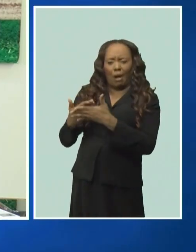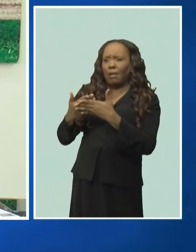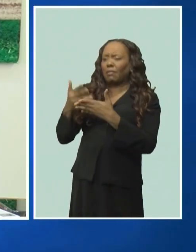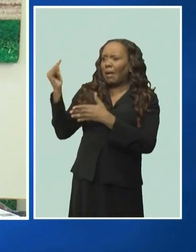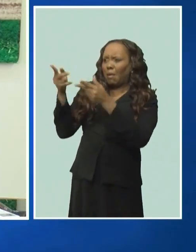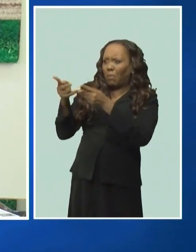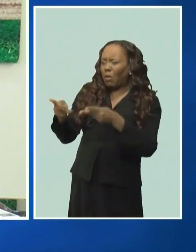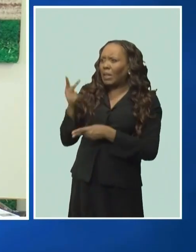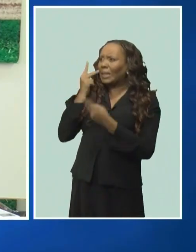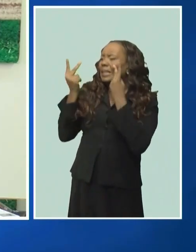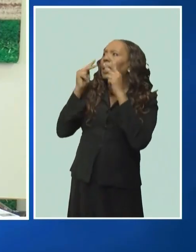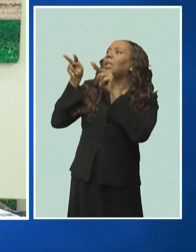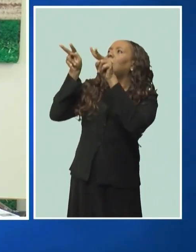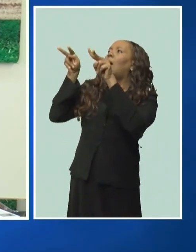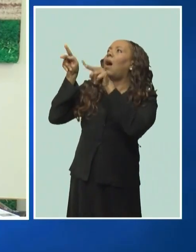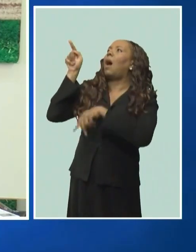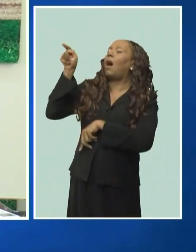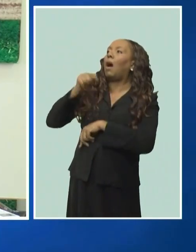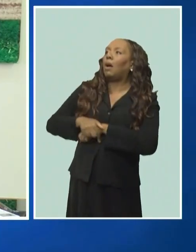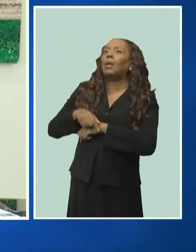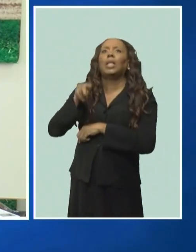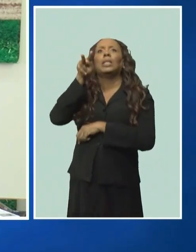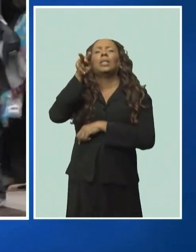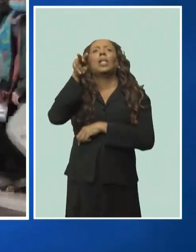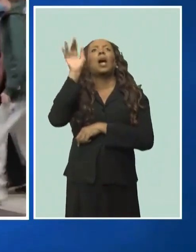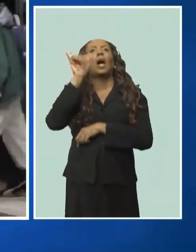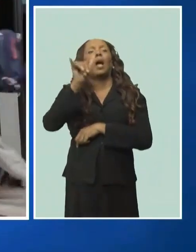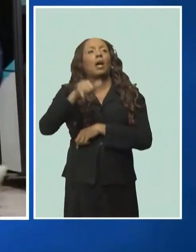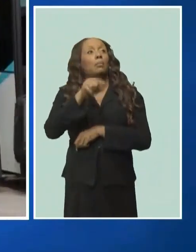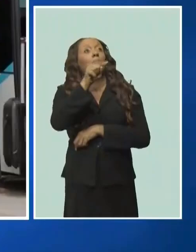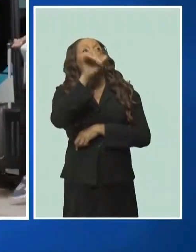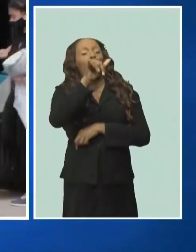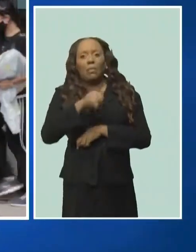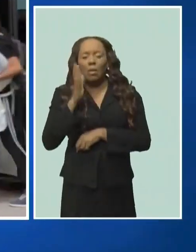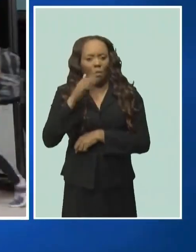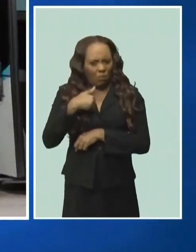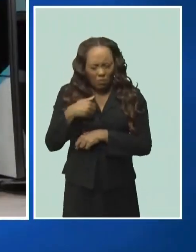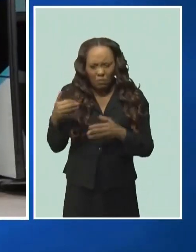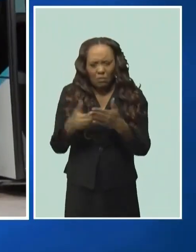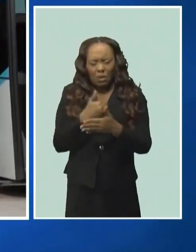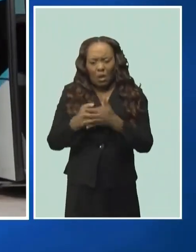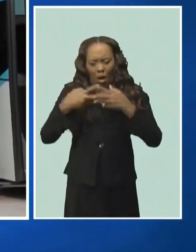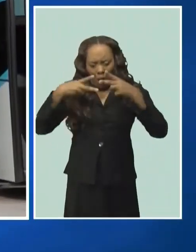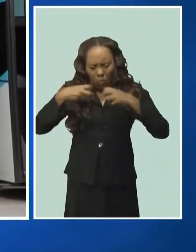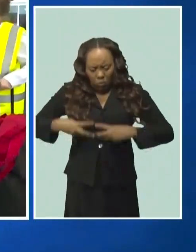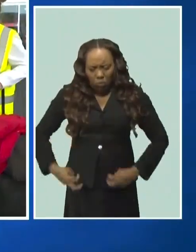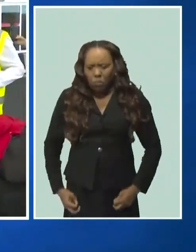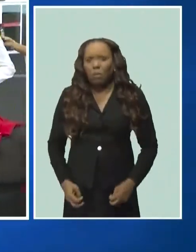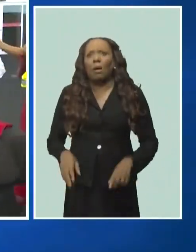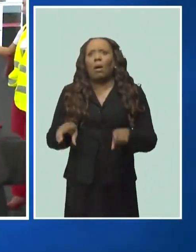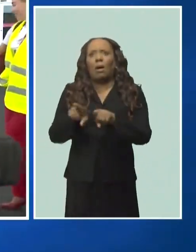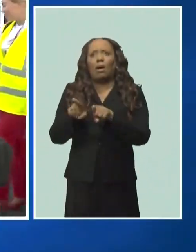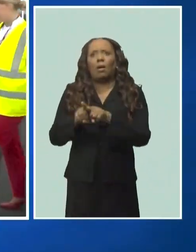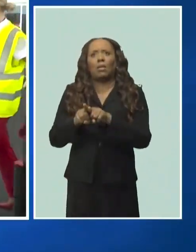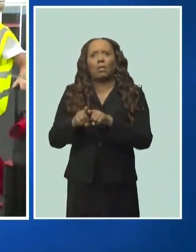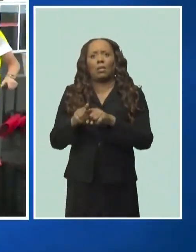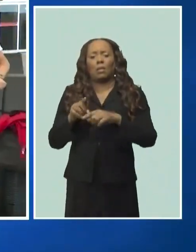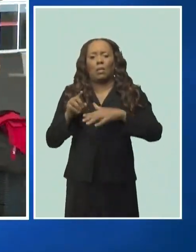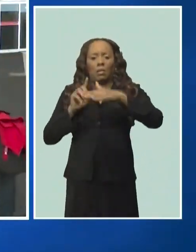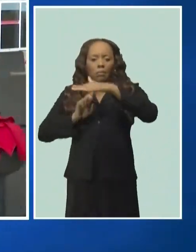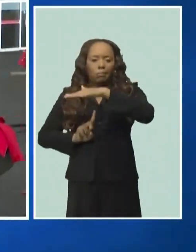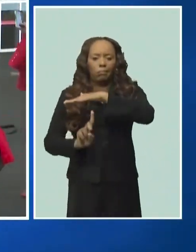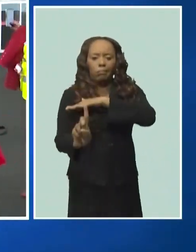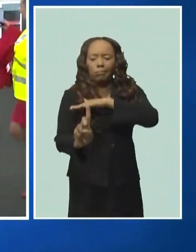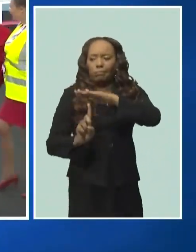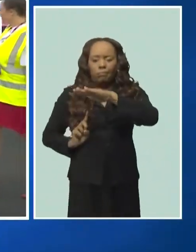the facility of people through. There are going to be new scanners are going to be bought, mobile scanners to get teams through as seamlessly